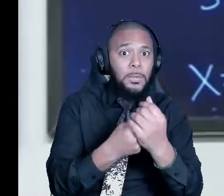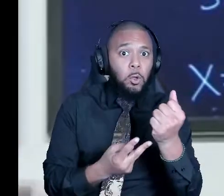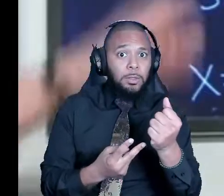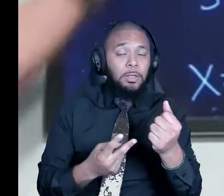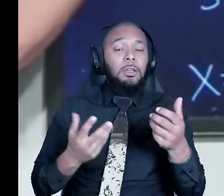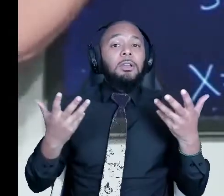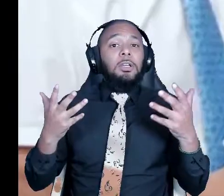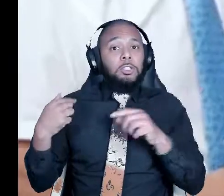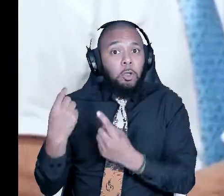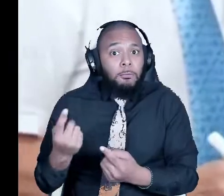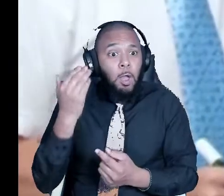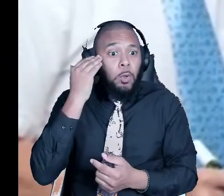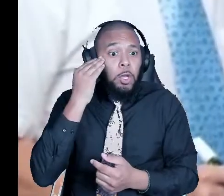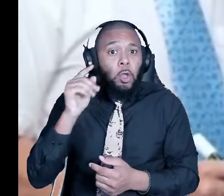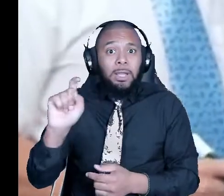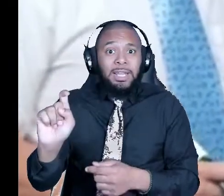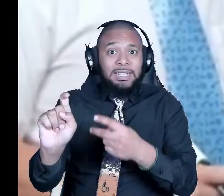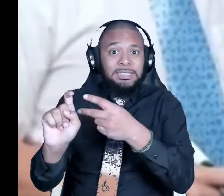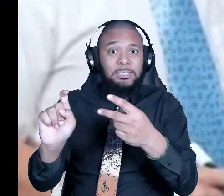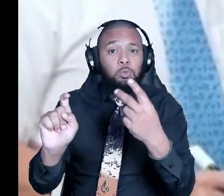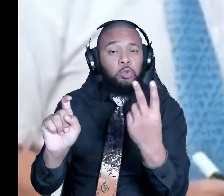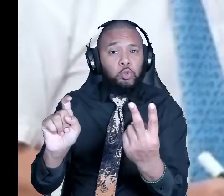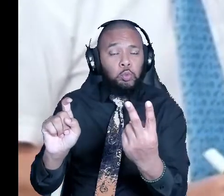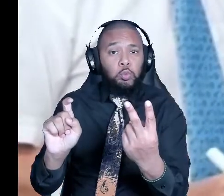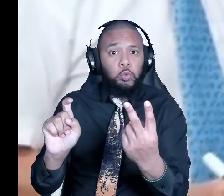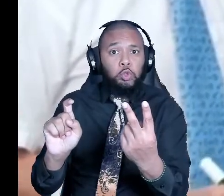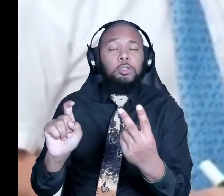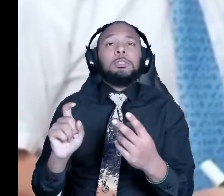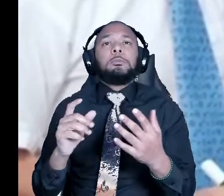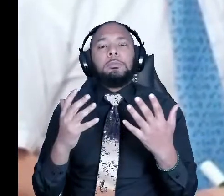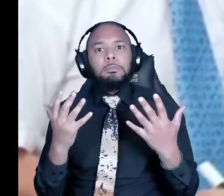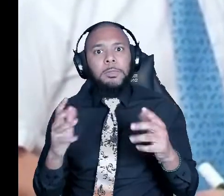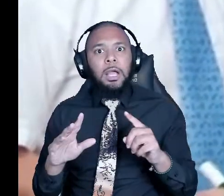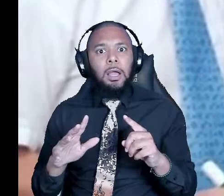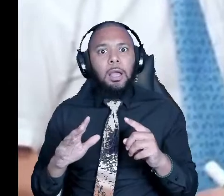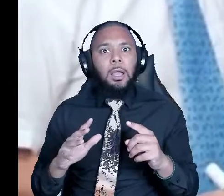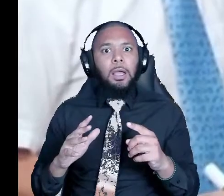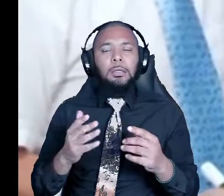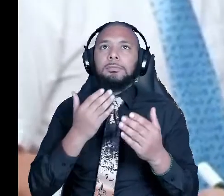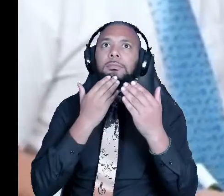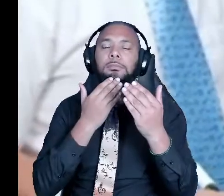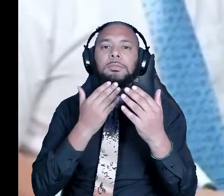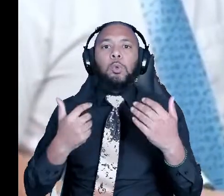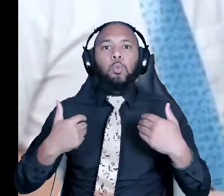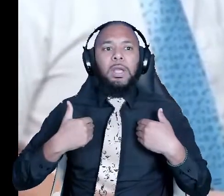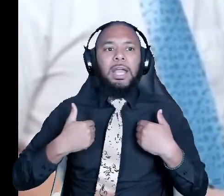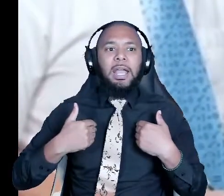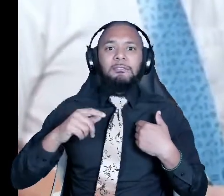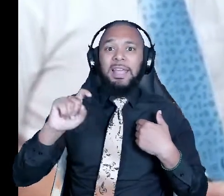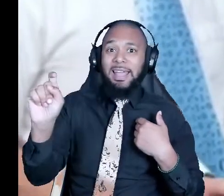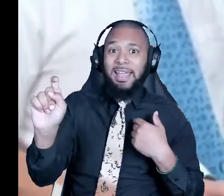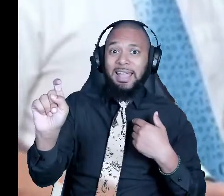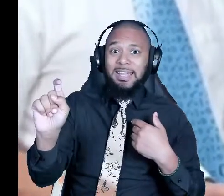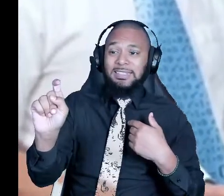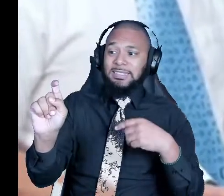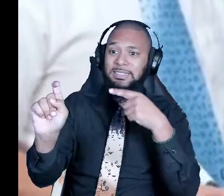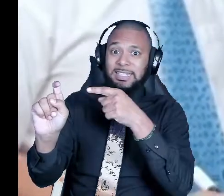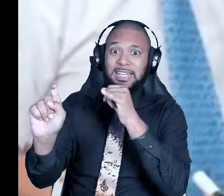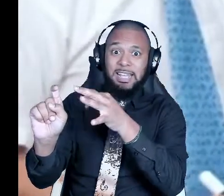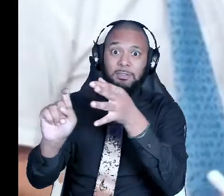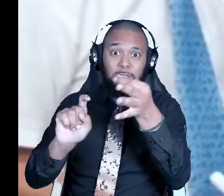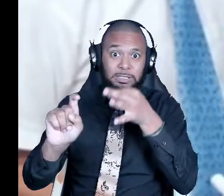But fortunately, we have a little formula up here that says if you know what x is, put into this formula and it'll tell you what y